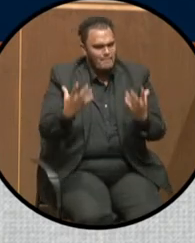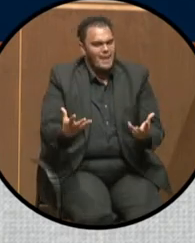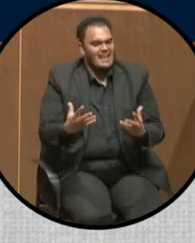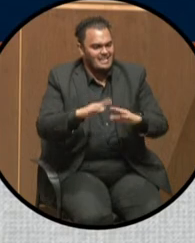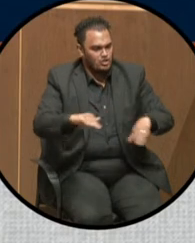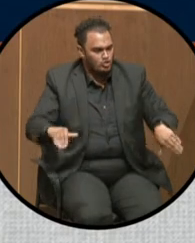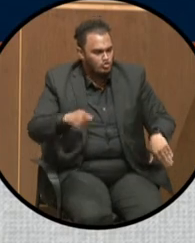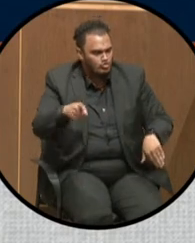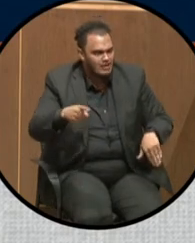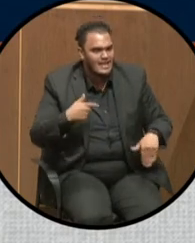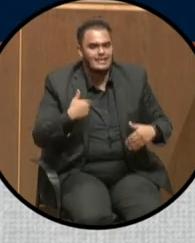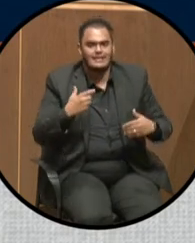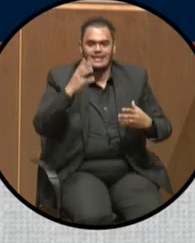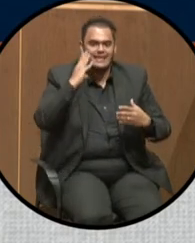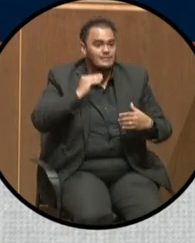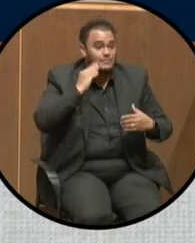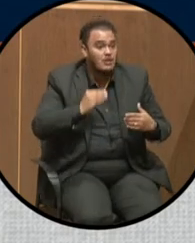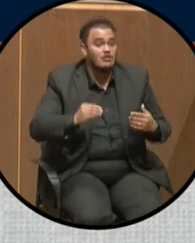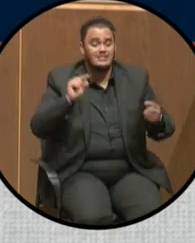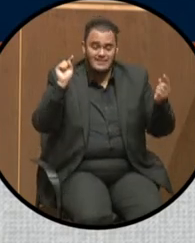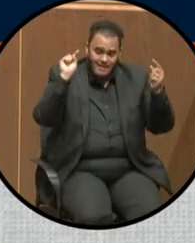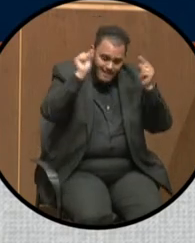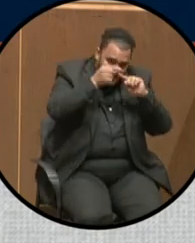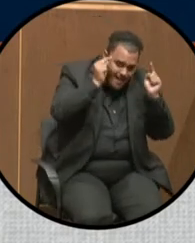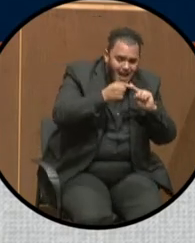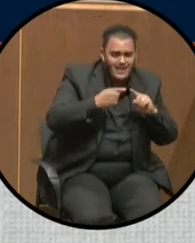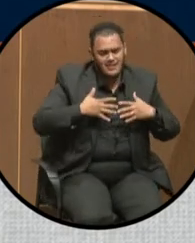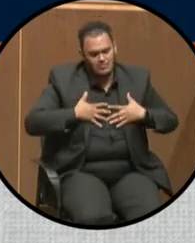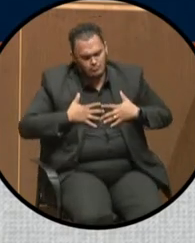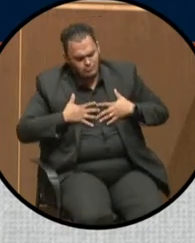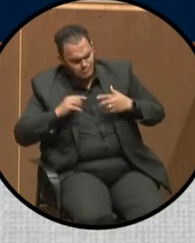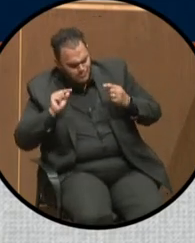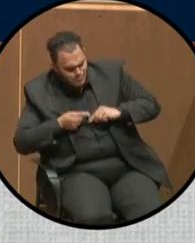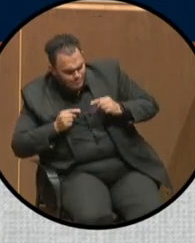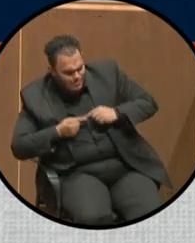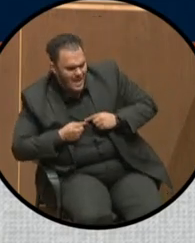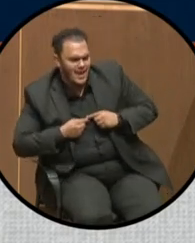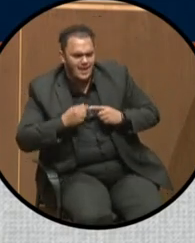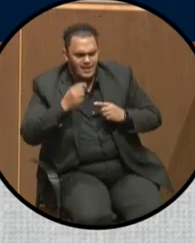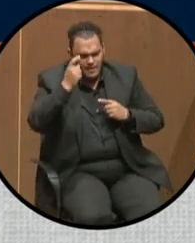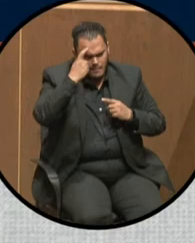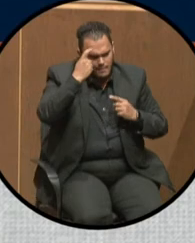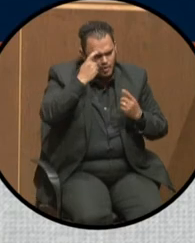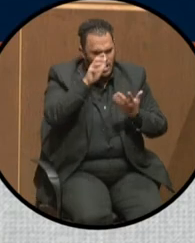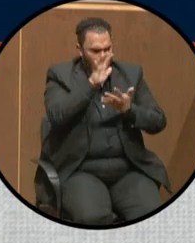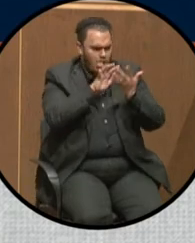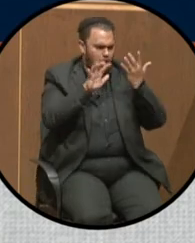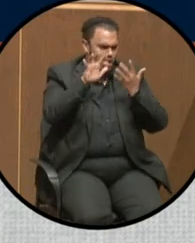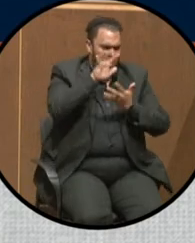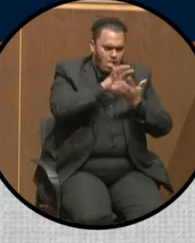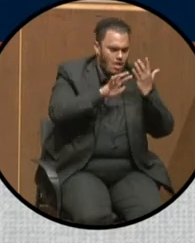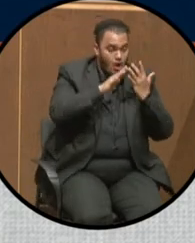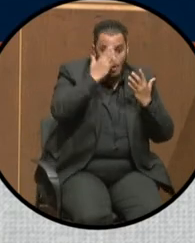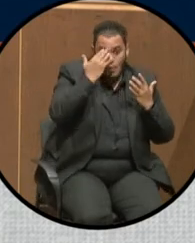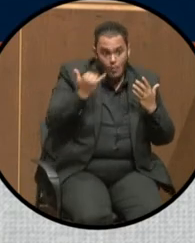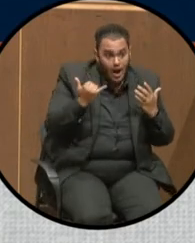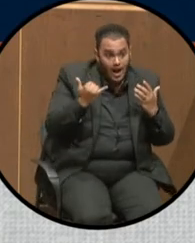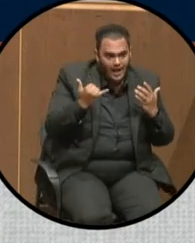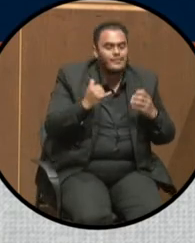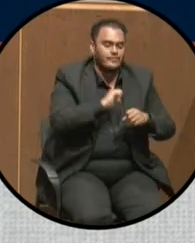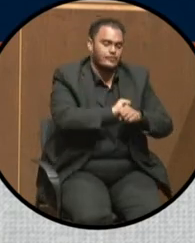effects, including headaches, chest pain, fatigue, brain fog, and other complications that affect their quality of life due to